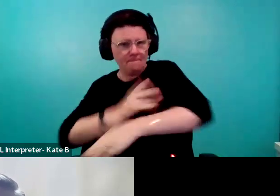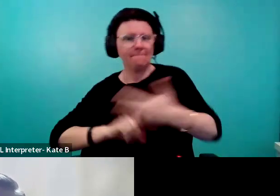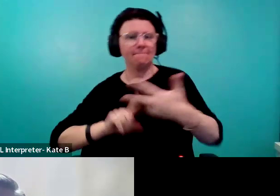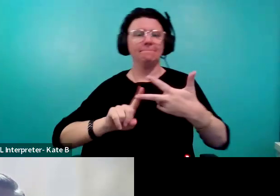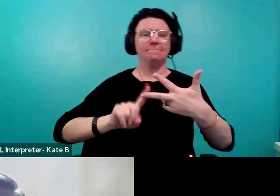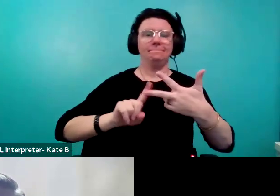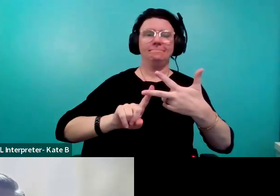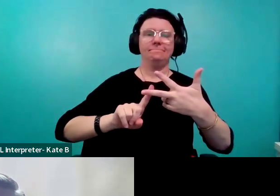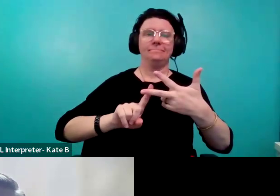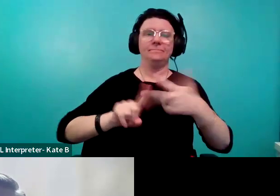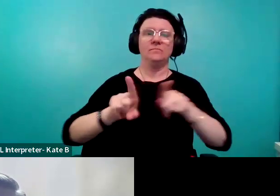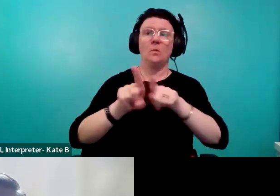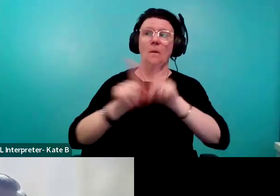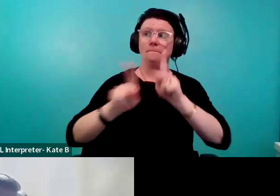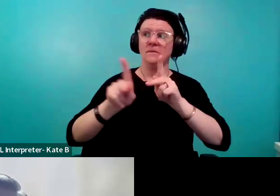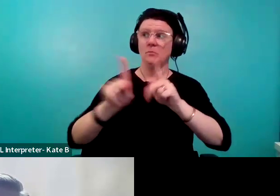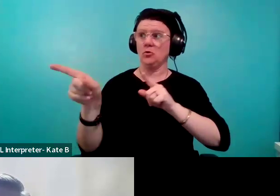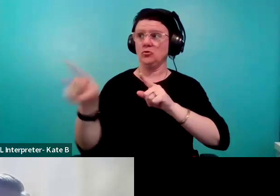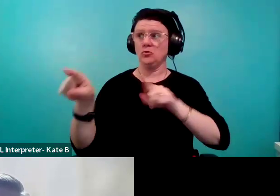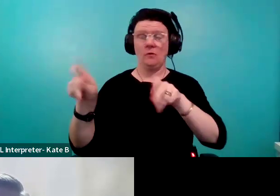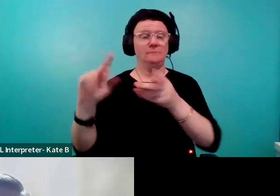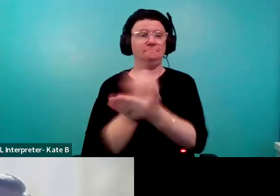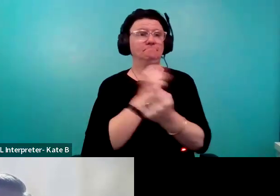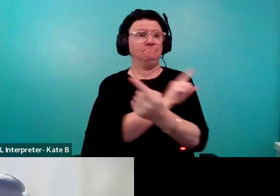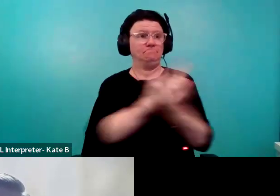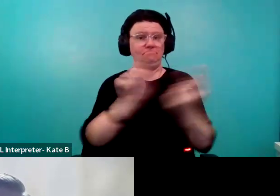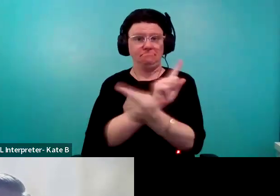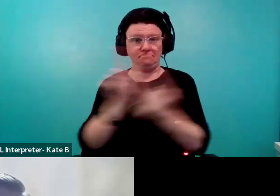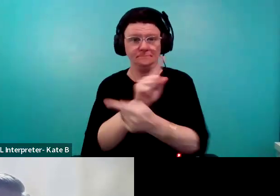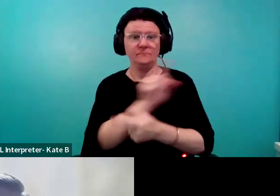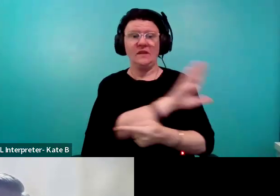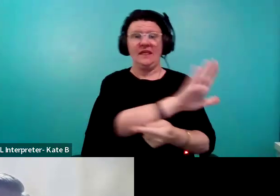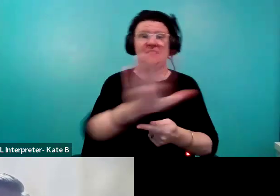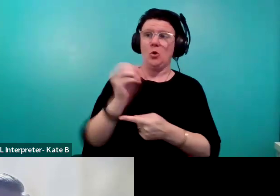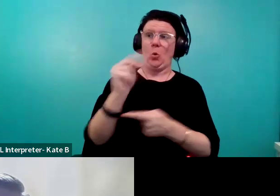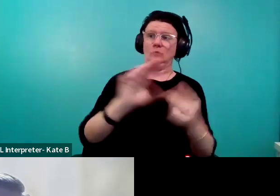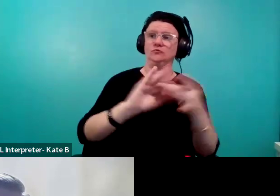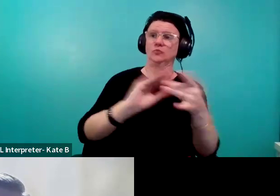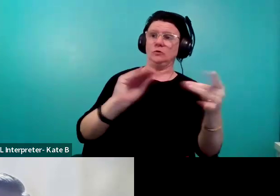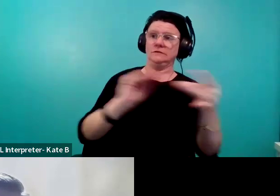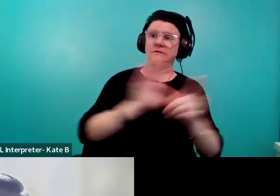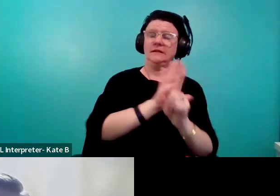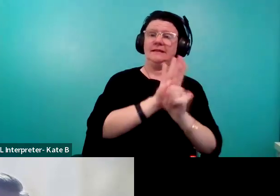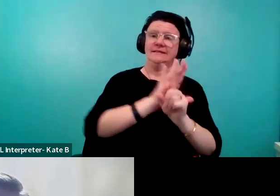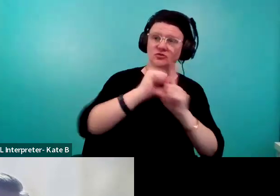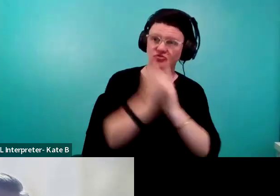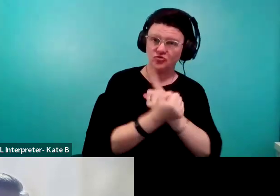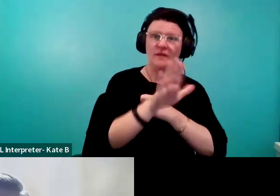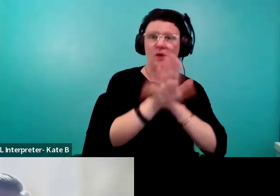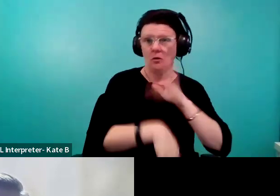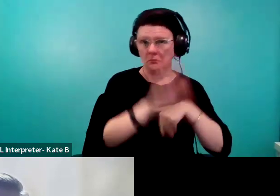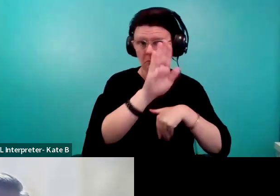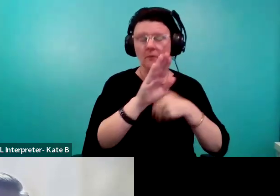introduce you to some people who have stories to tell about their circumstances and why